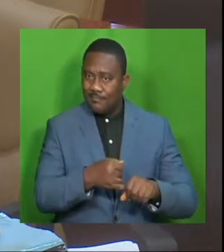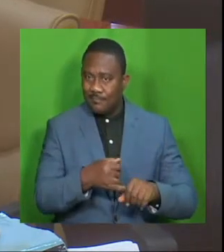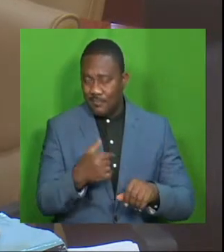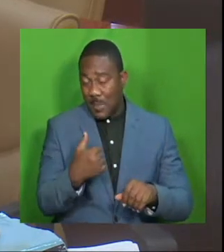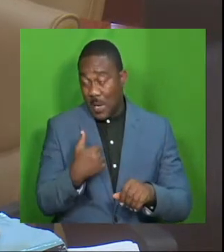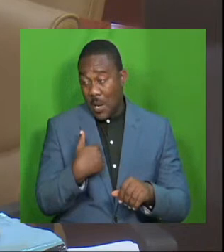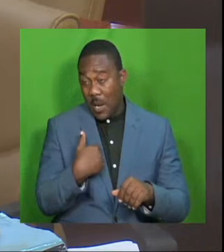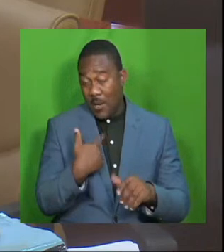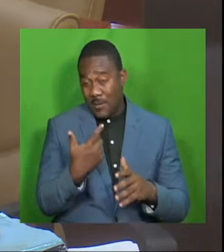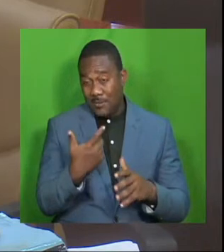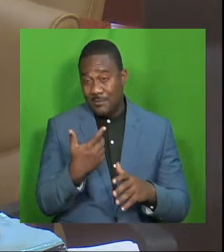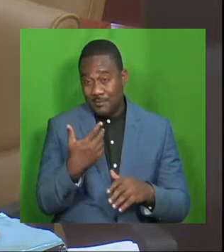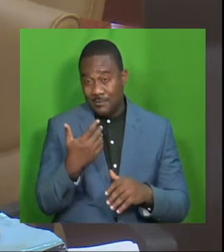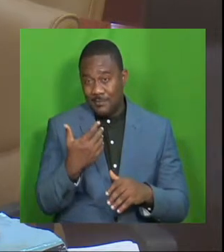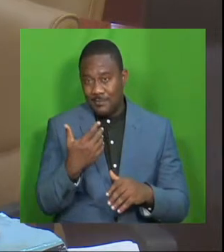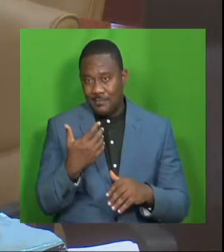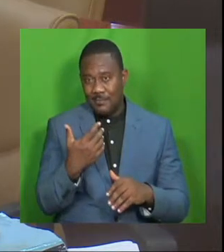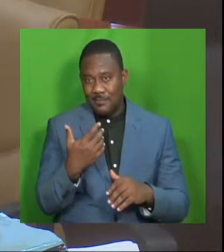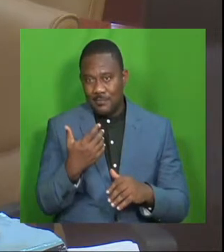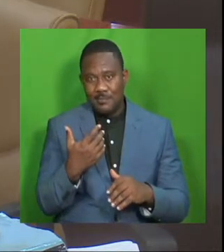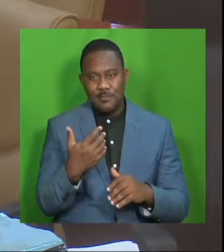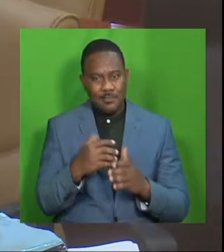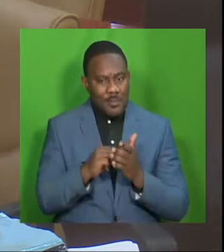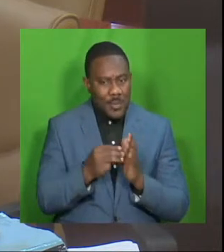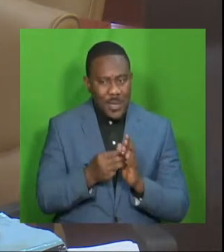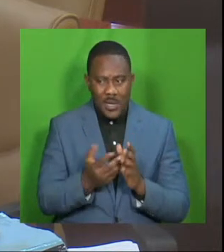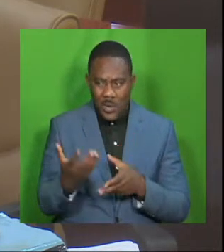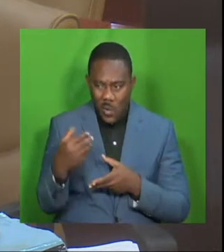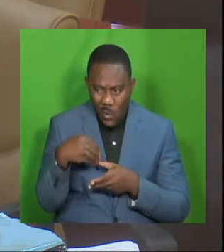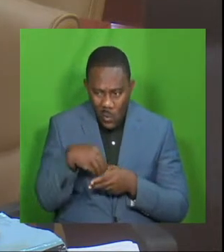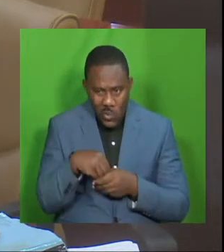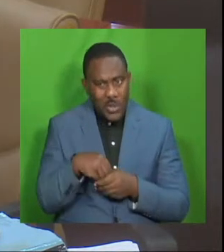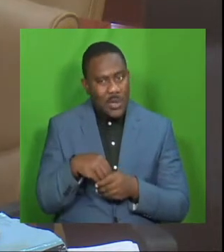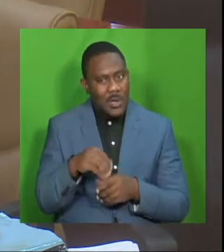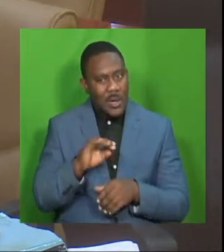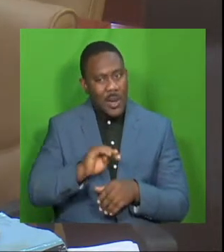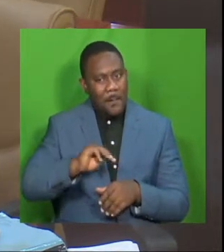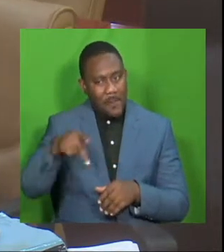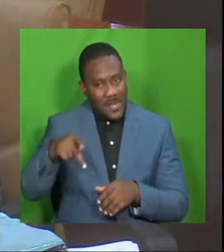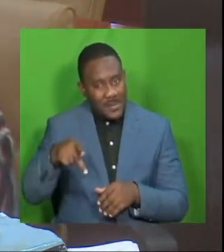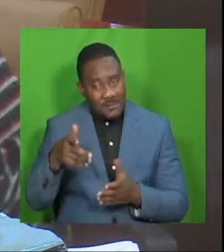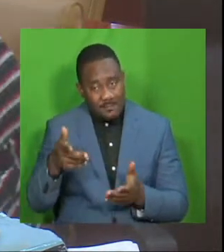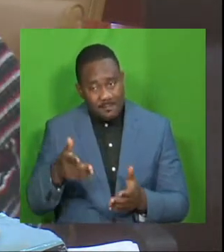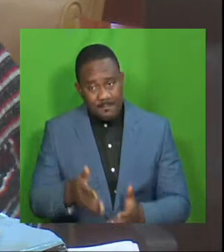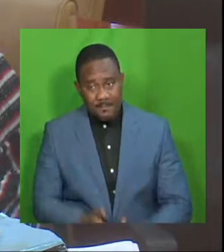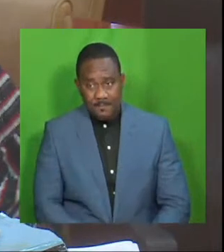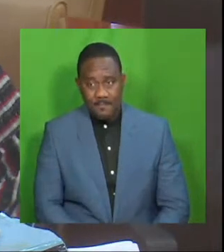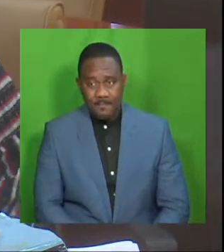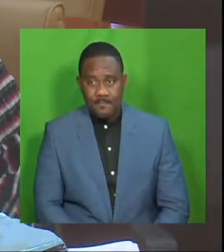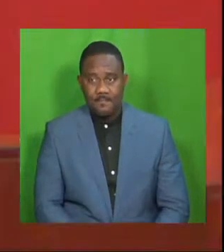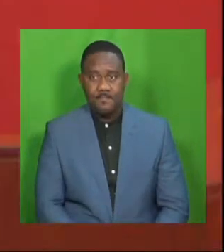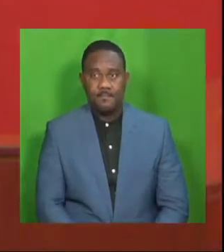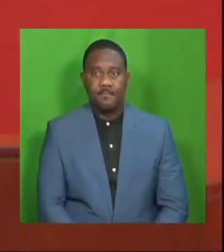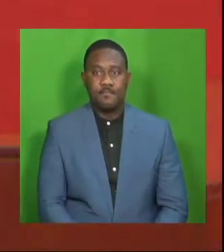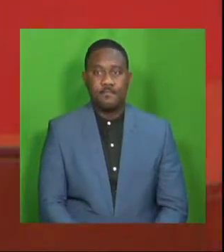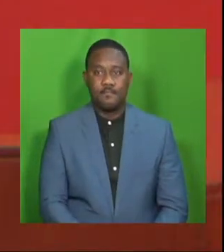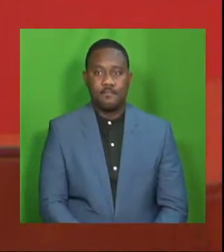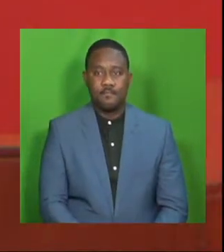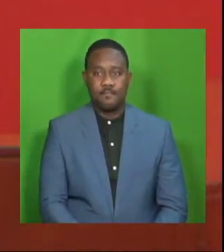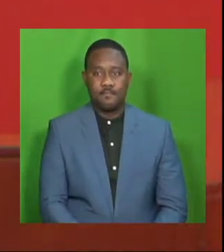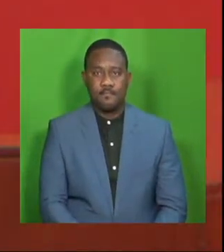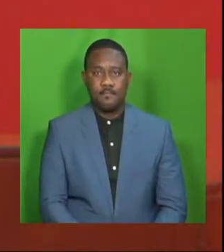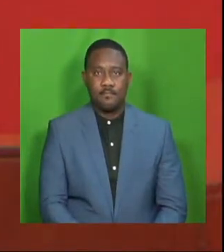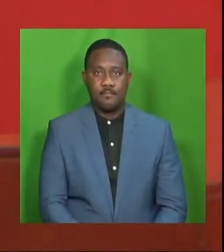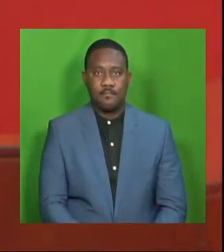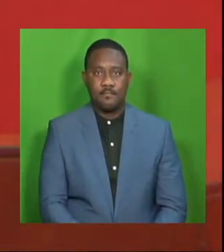mean even including members of parliament in such sensitization. Yes, Honorable Minister.